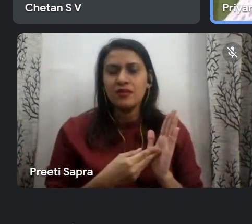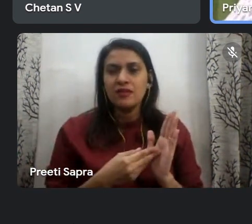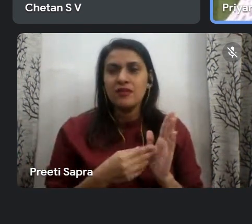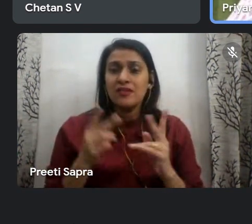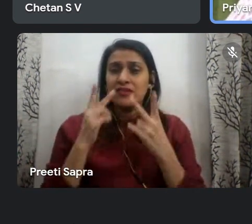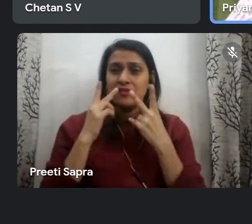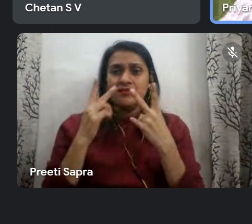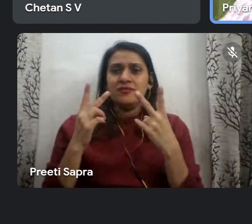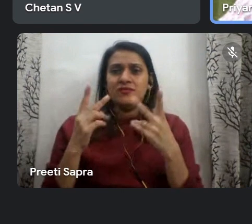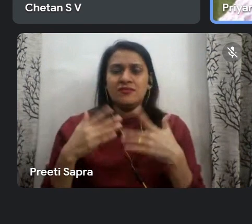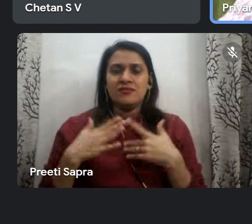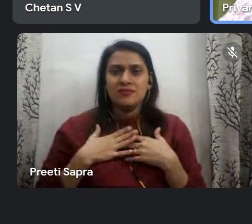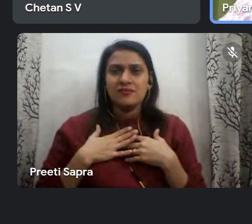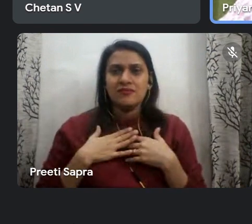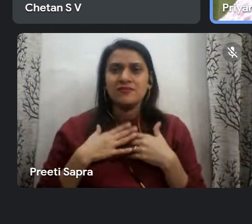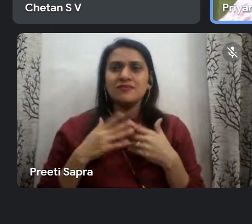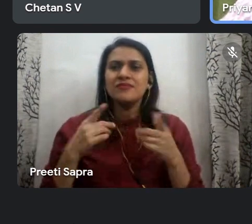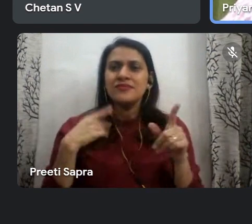was misstrued as